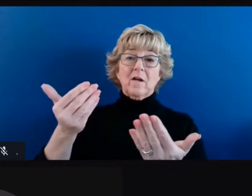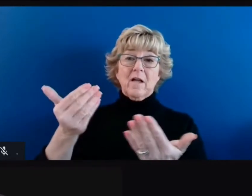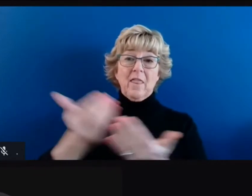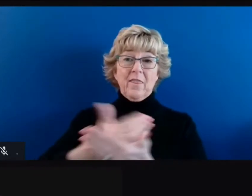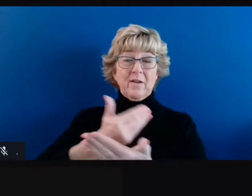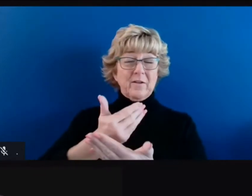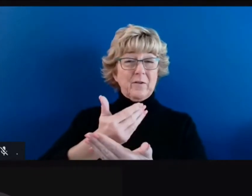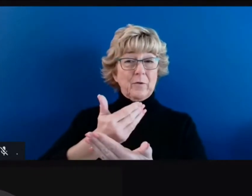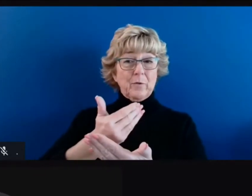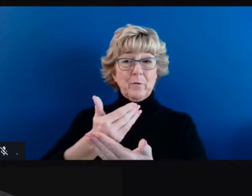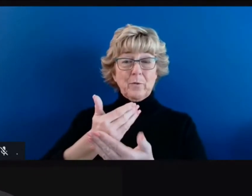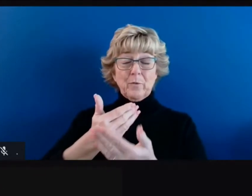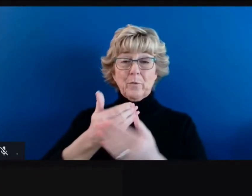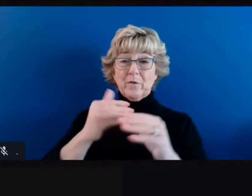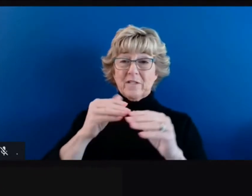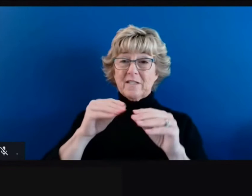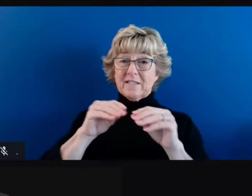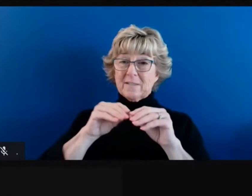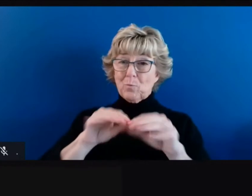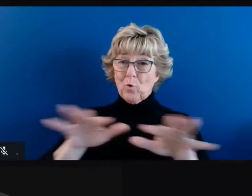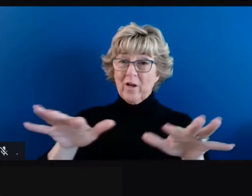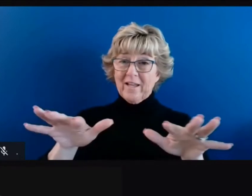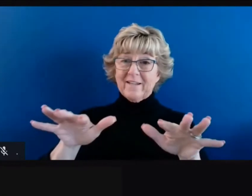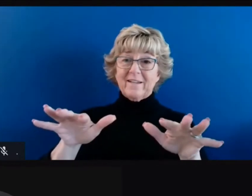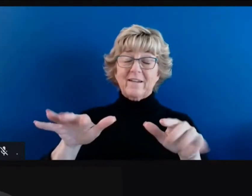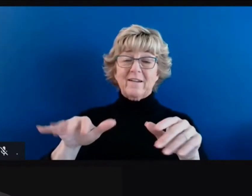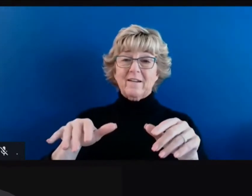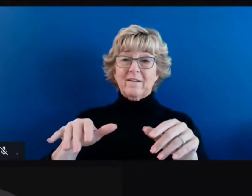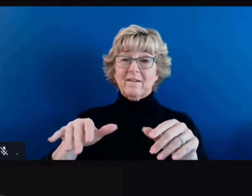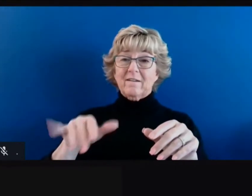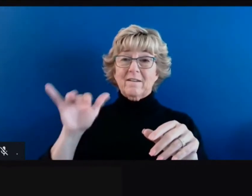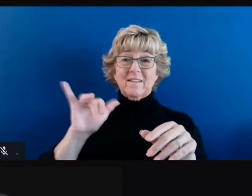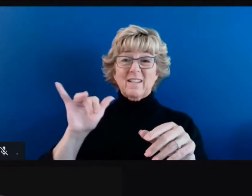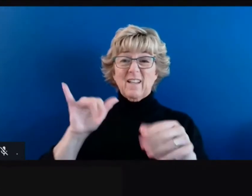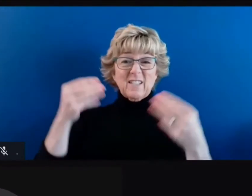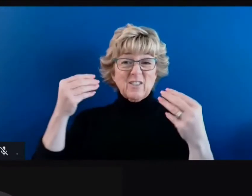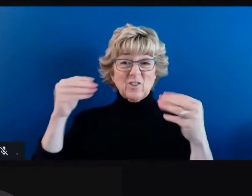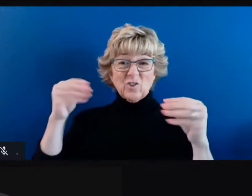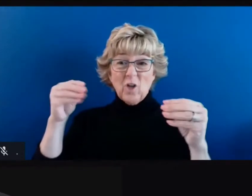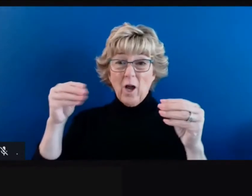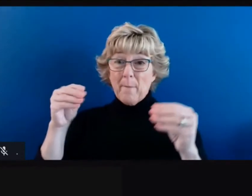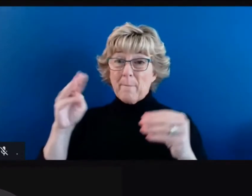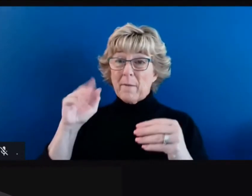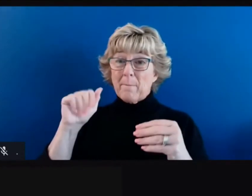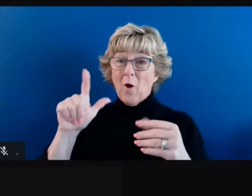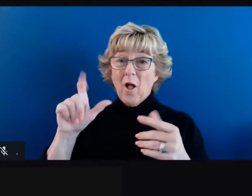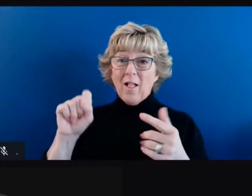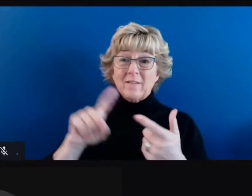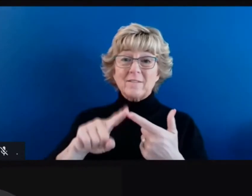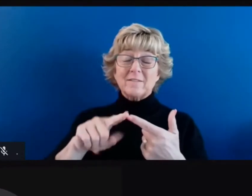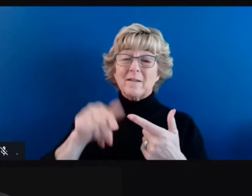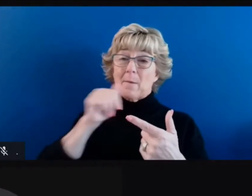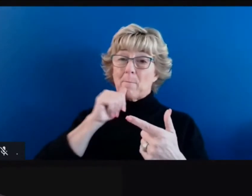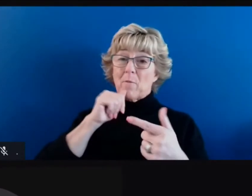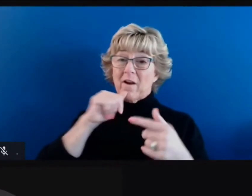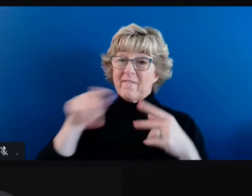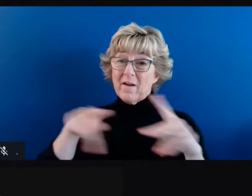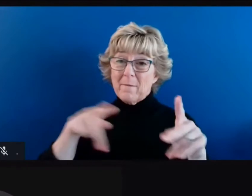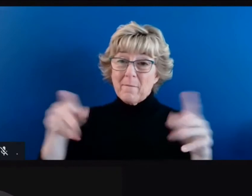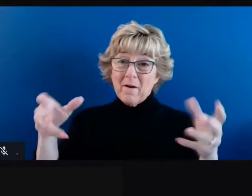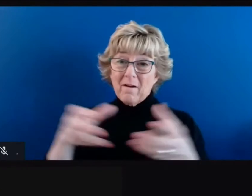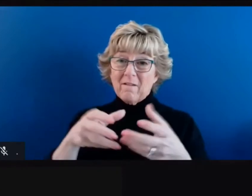coming from? Was it, just for instance, like shopping malls, is it private gatherings, indoor or